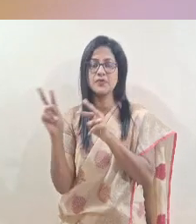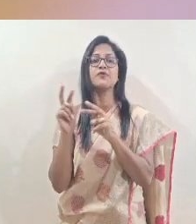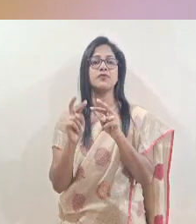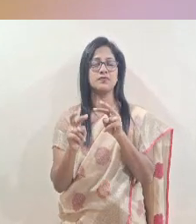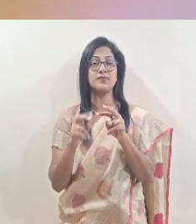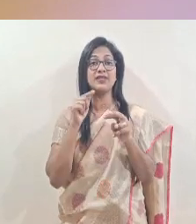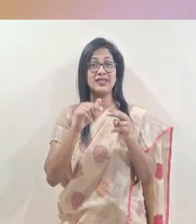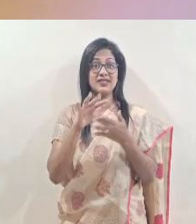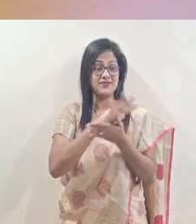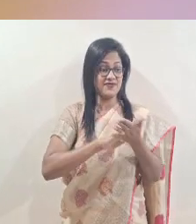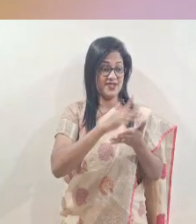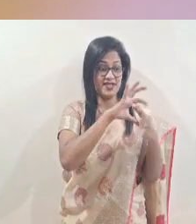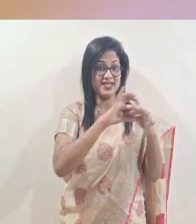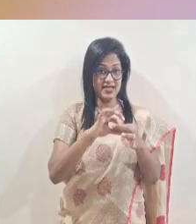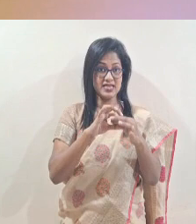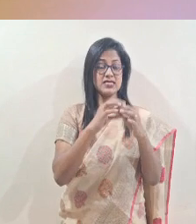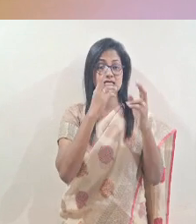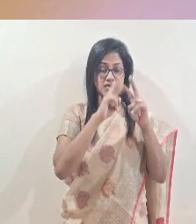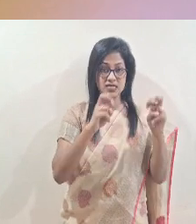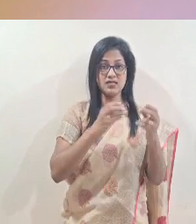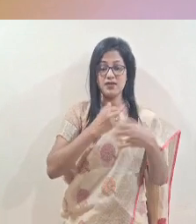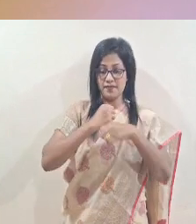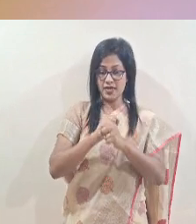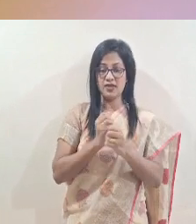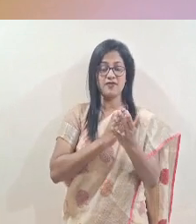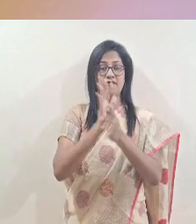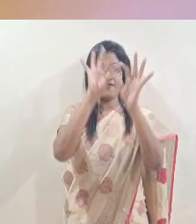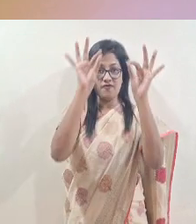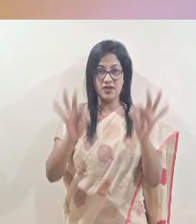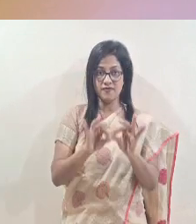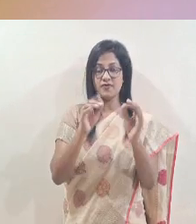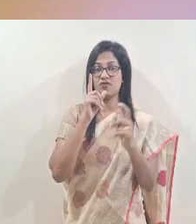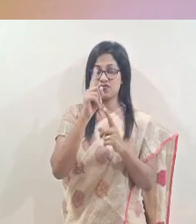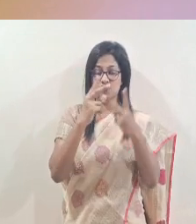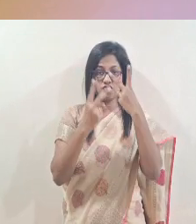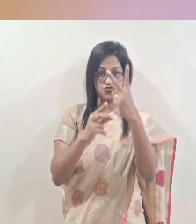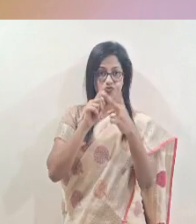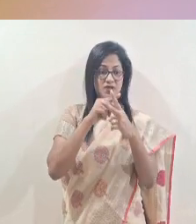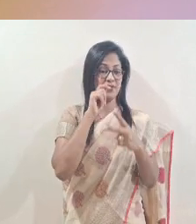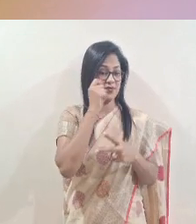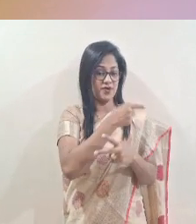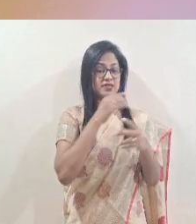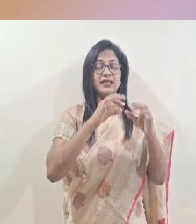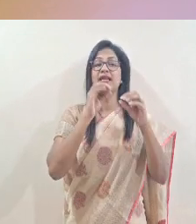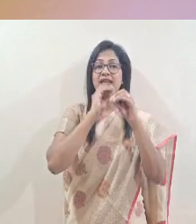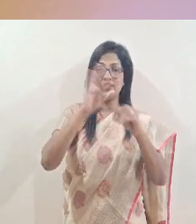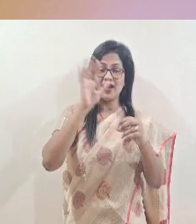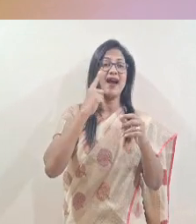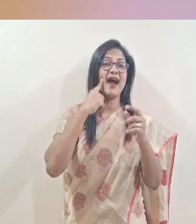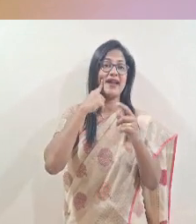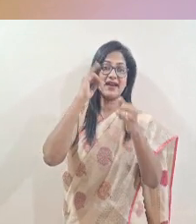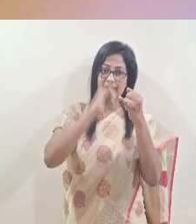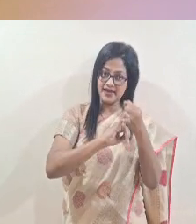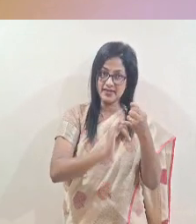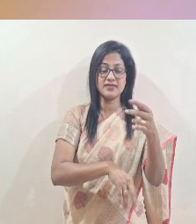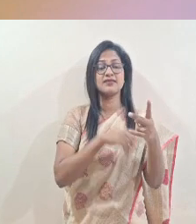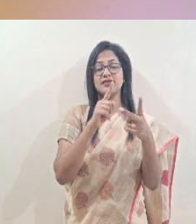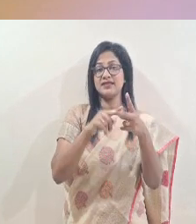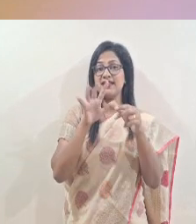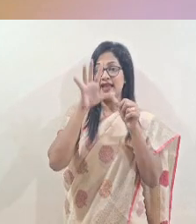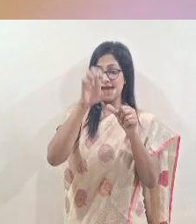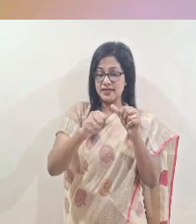Using this preliminary study, we developed 2 frameworks. One that was mentioned by Sir, which is the Information, Infrastructure, and Services framework, trying to